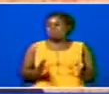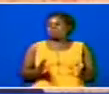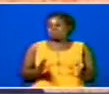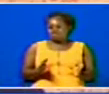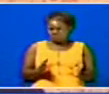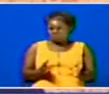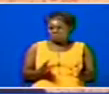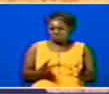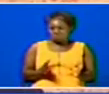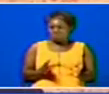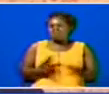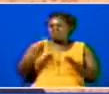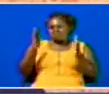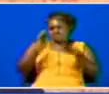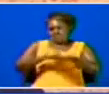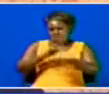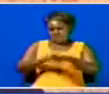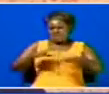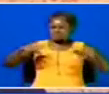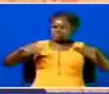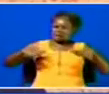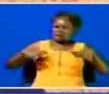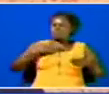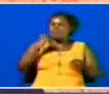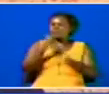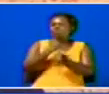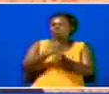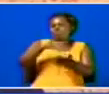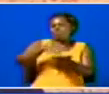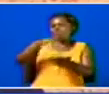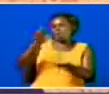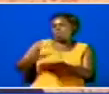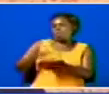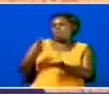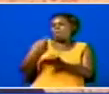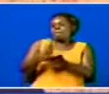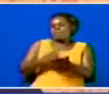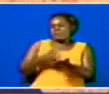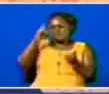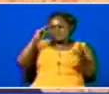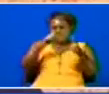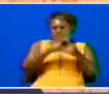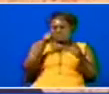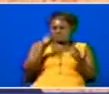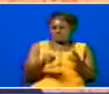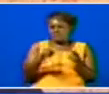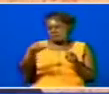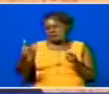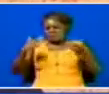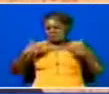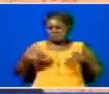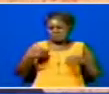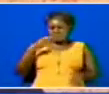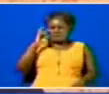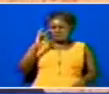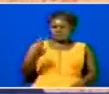achieved, it's a big thing, and you feel proud and you want to do more. And I think this is part of that. So other players, because